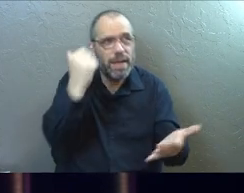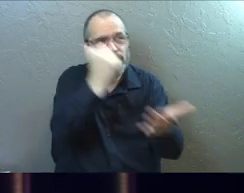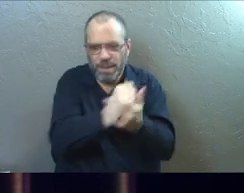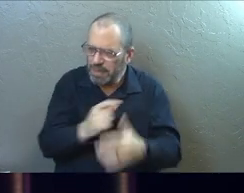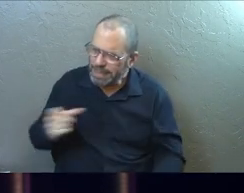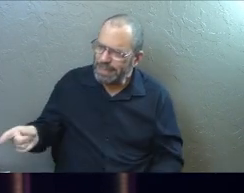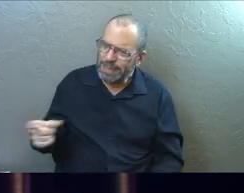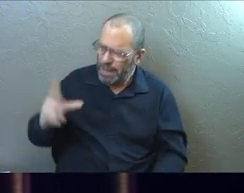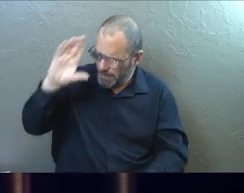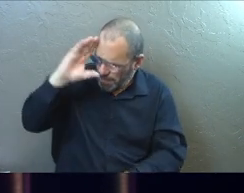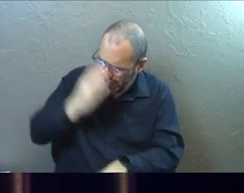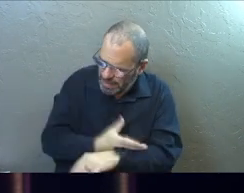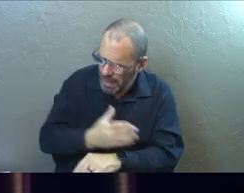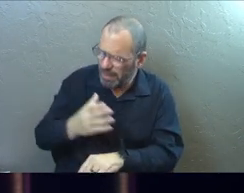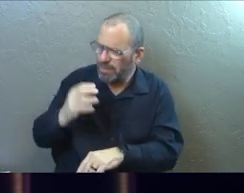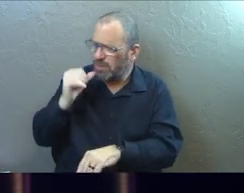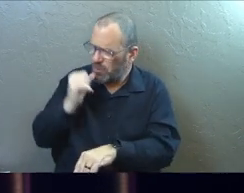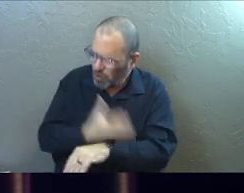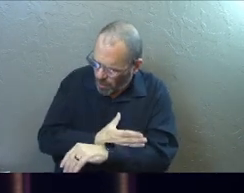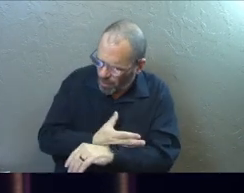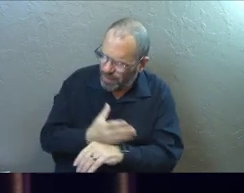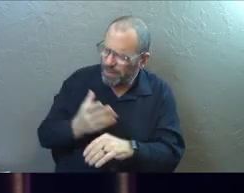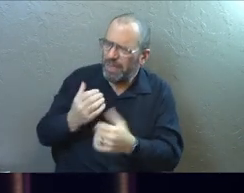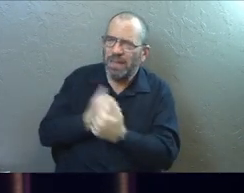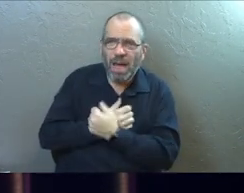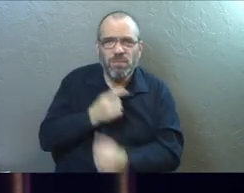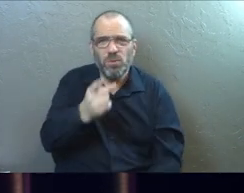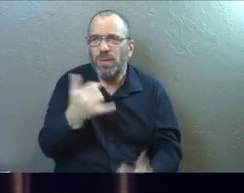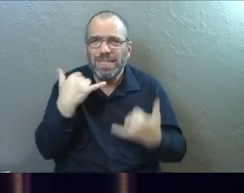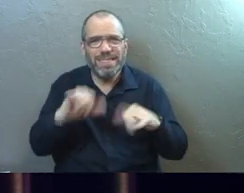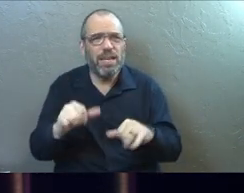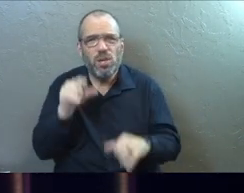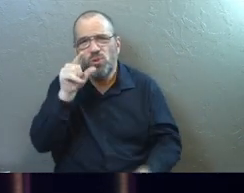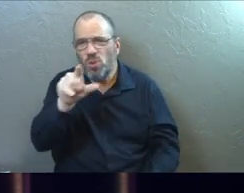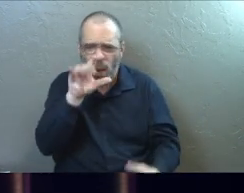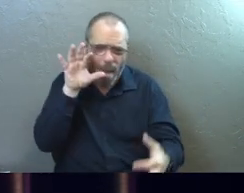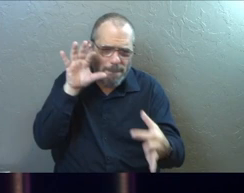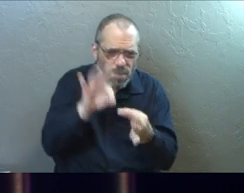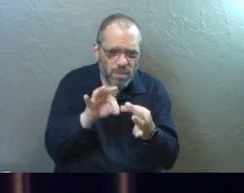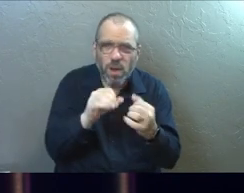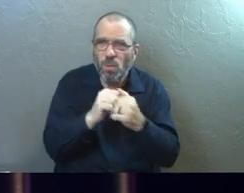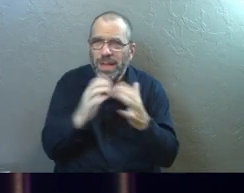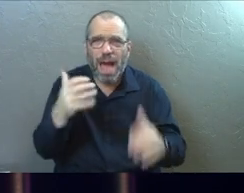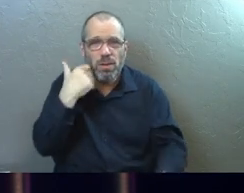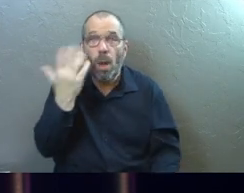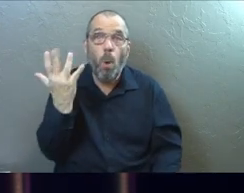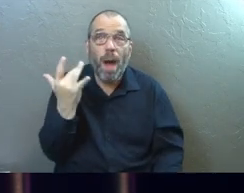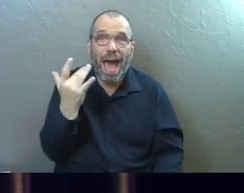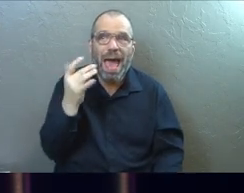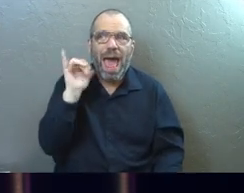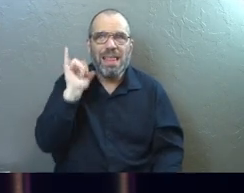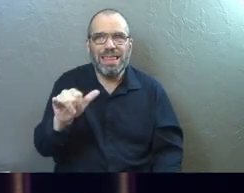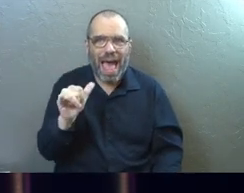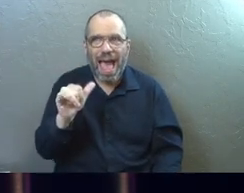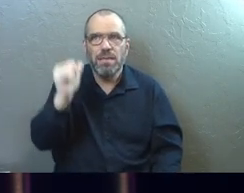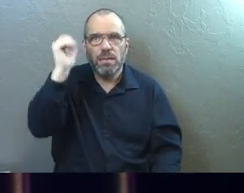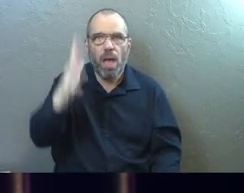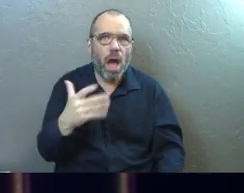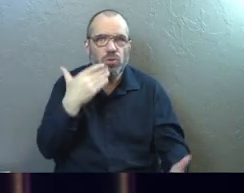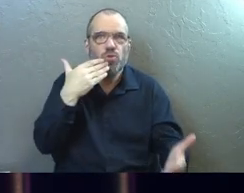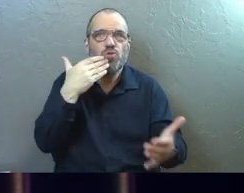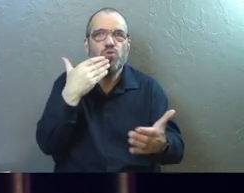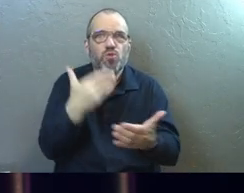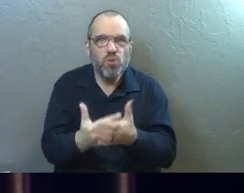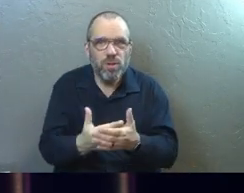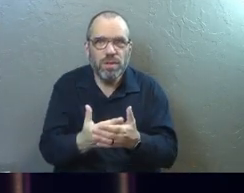He still sees his son, his daughter. He still loves you. He still sees you as perfect and without shame because that's the goodness of God.